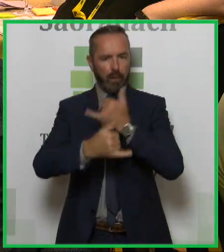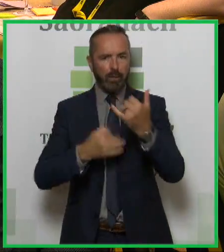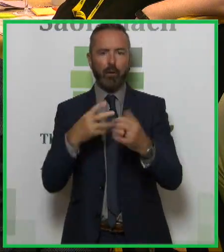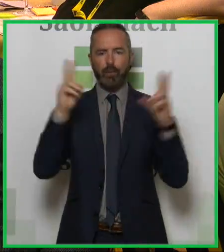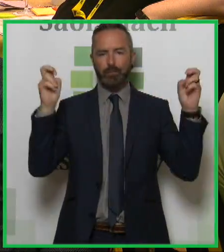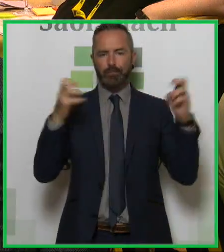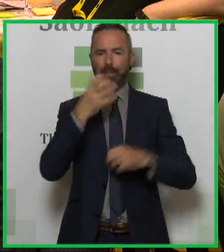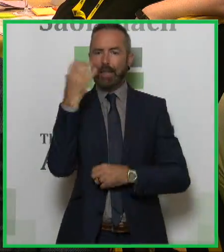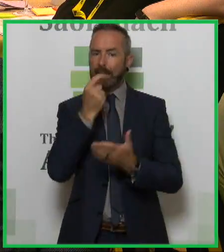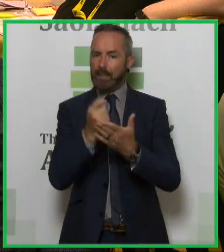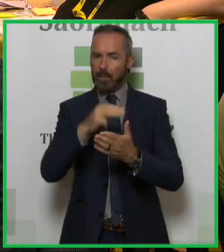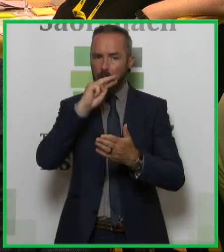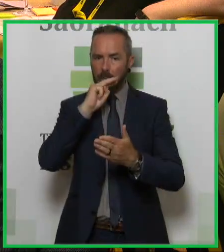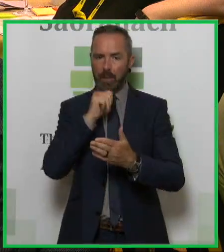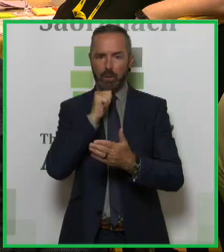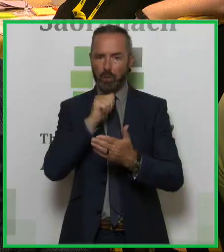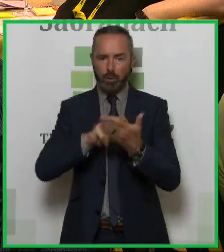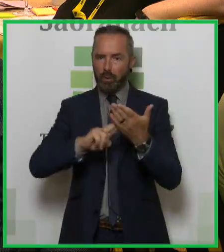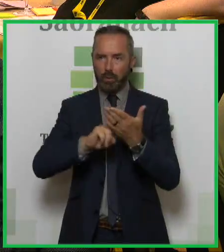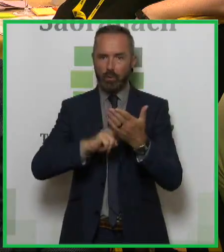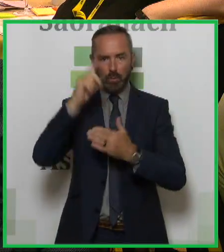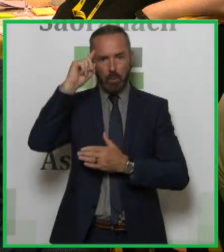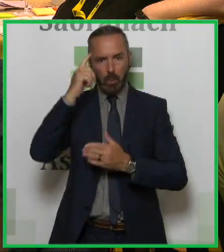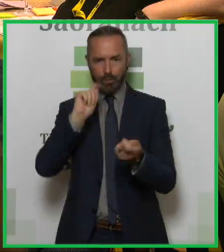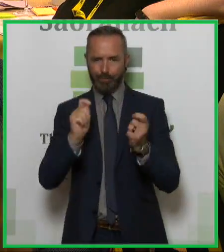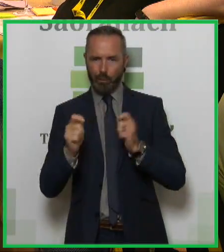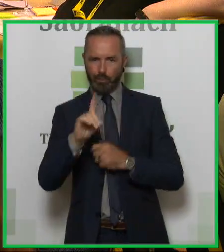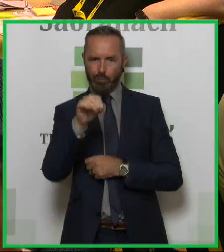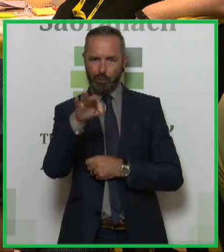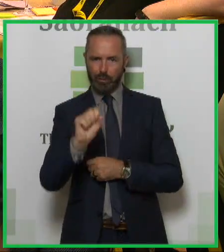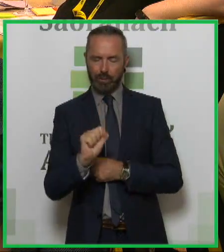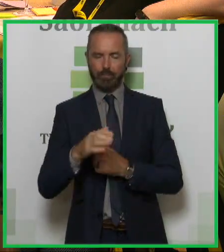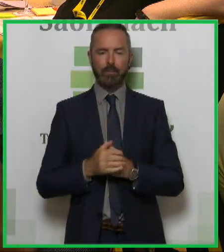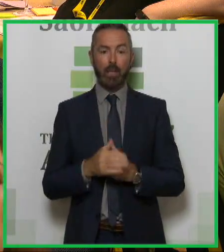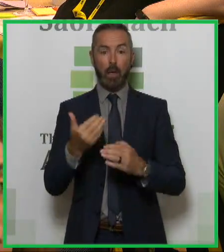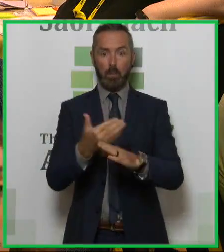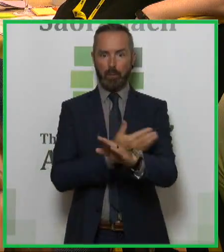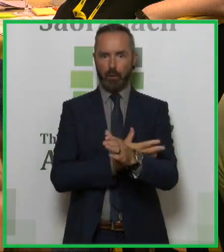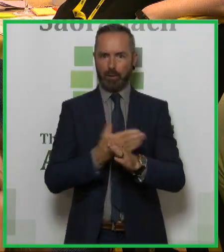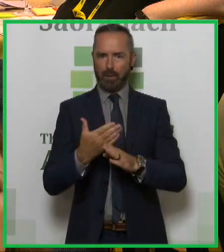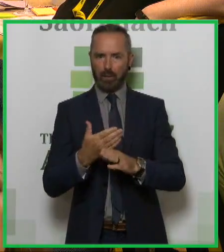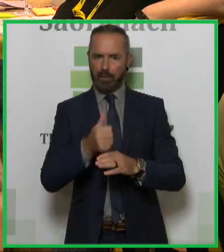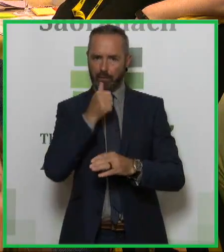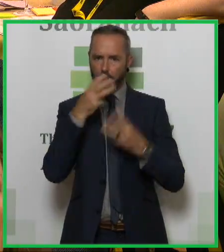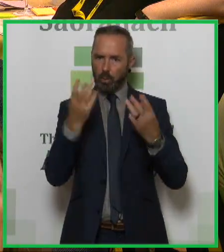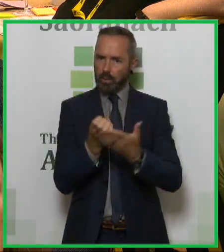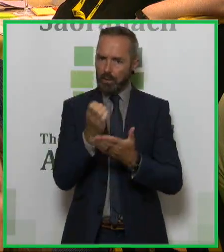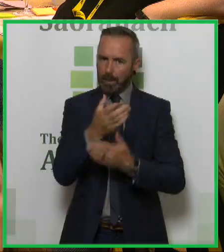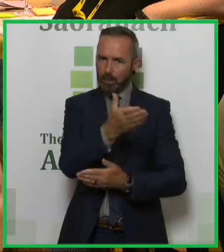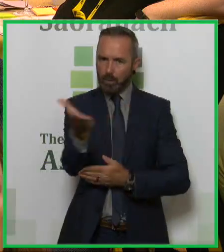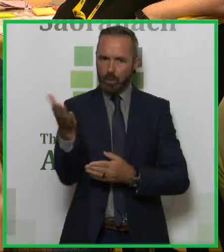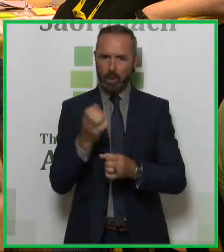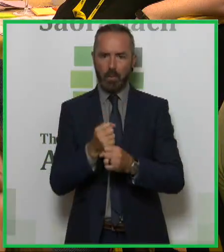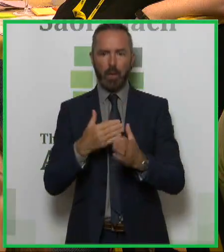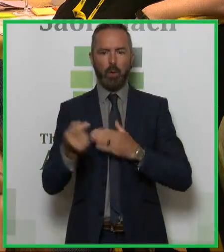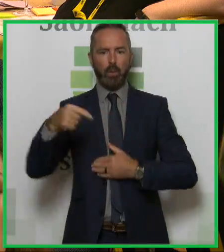as abstinence from all forms of mood-altering drugs. So before I go into the presentation, I'm just going to explain a little bit about